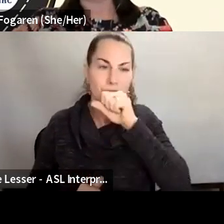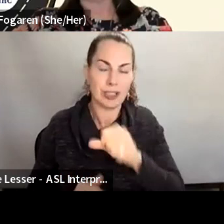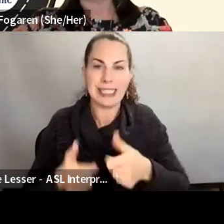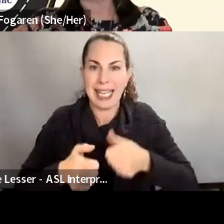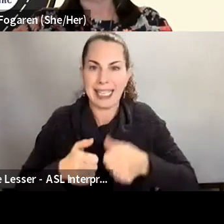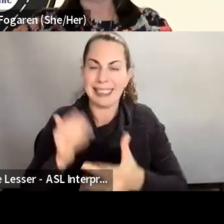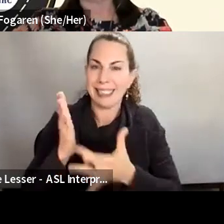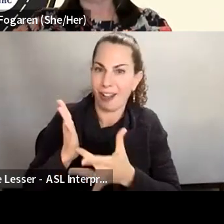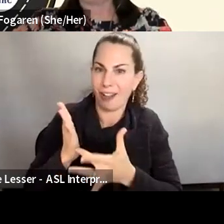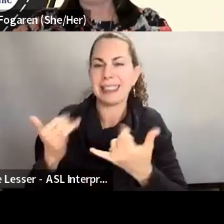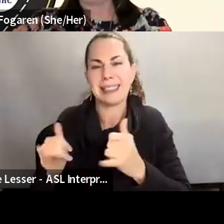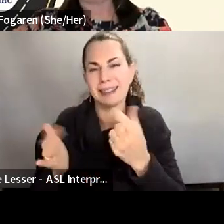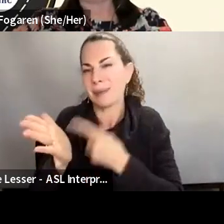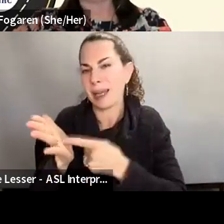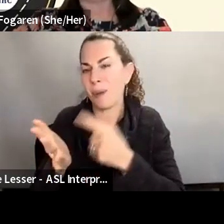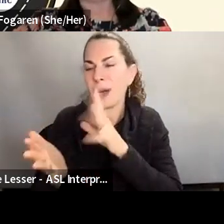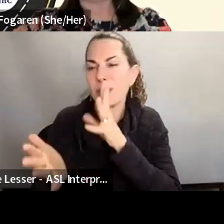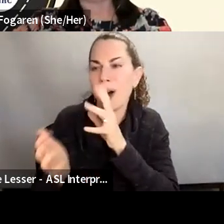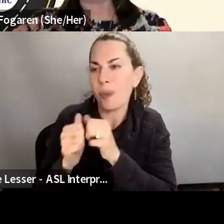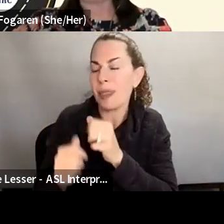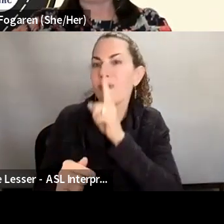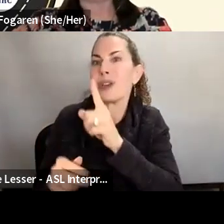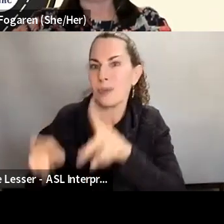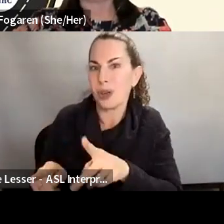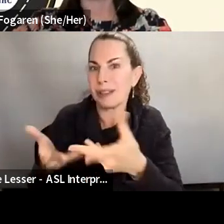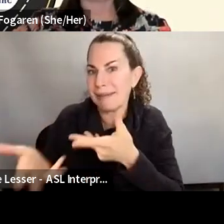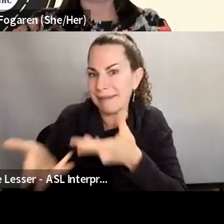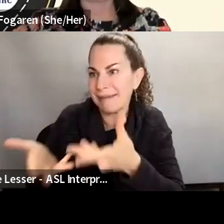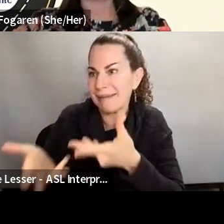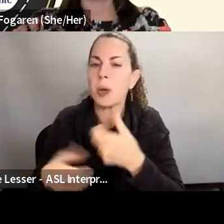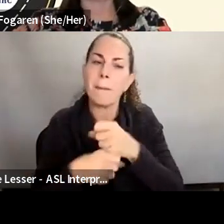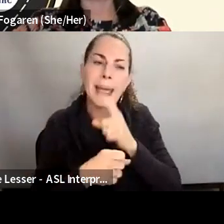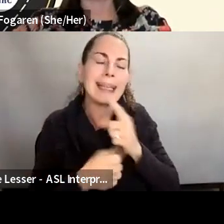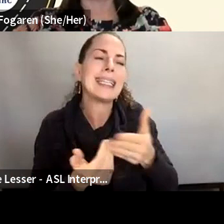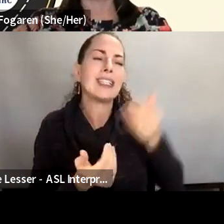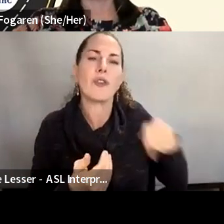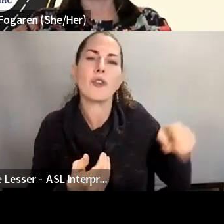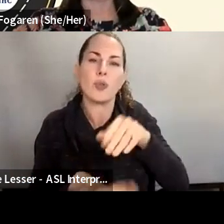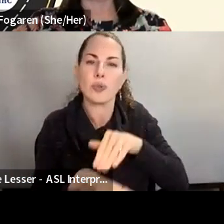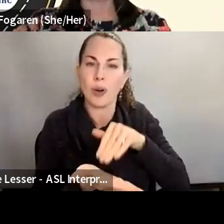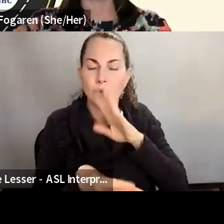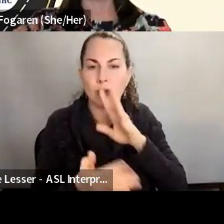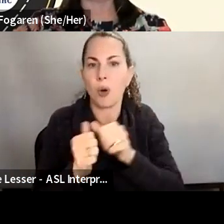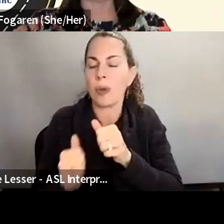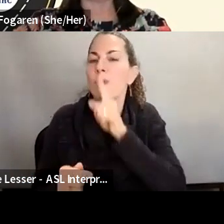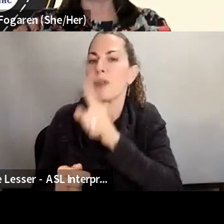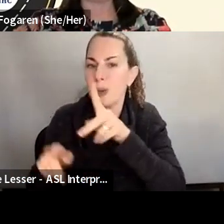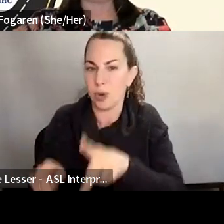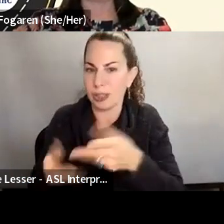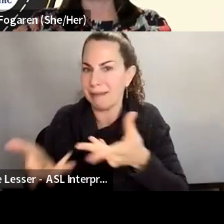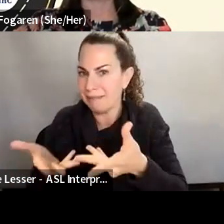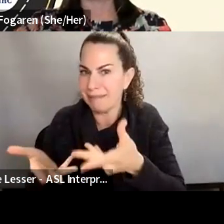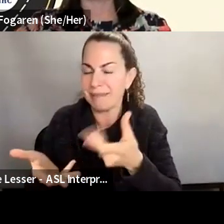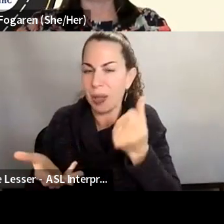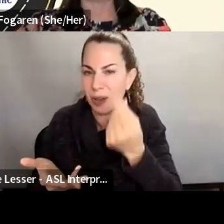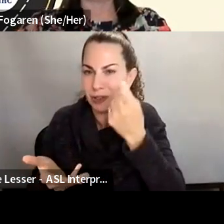still want to talk to a real person. Make it so it's easier for them to talk to a real person, and they'll get the context and the things that they